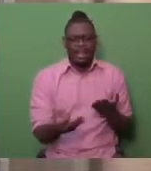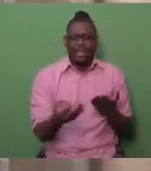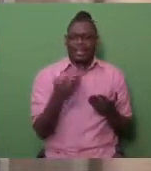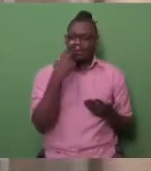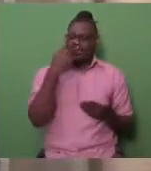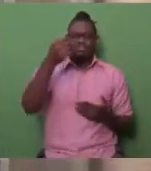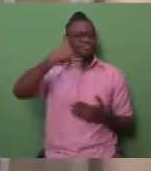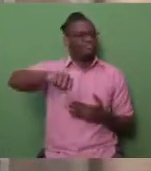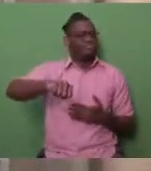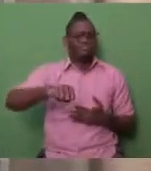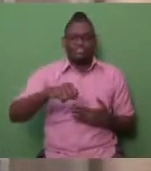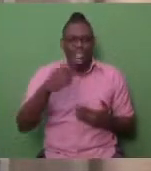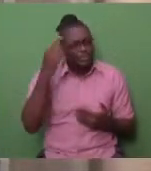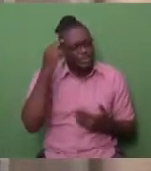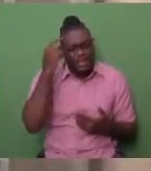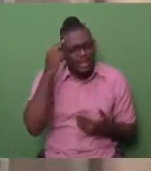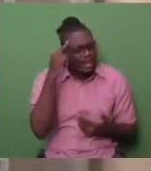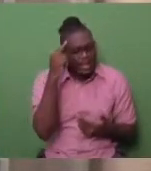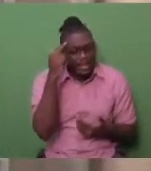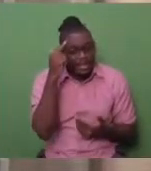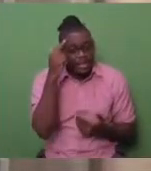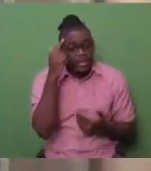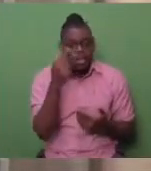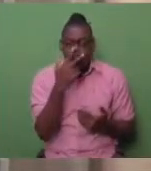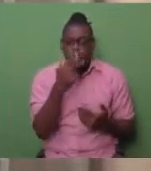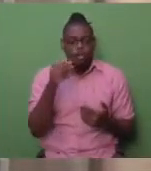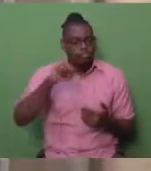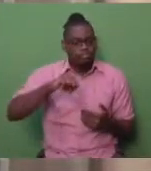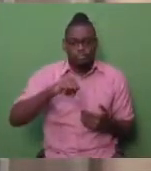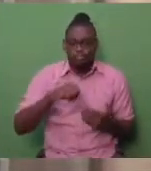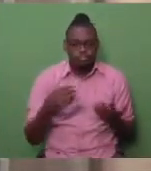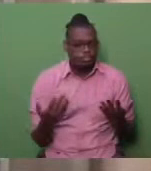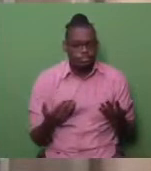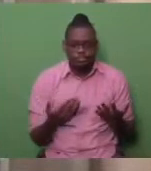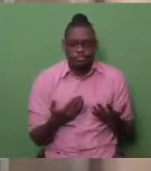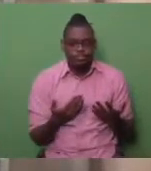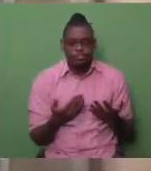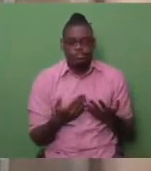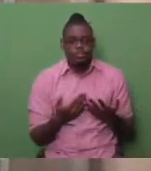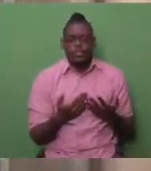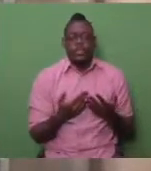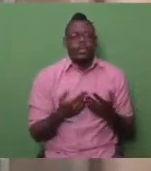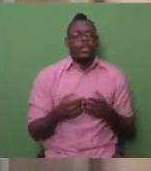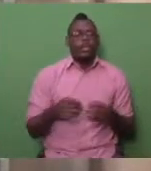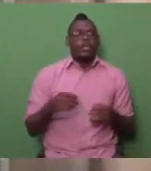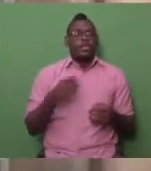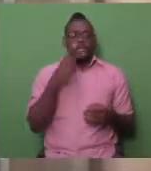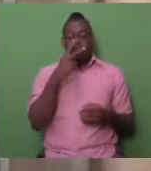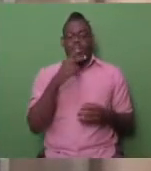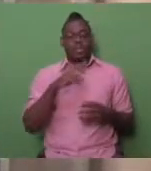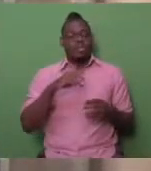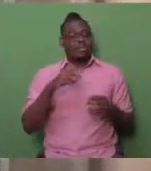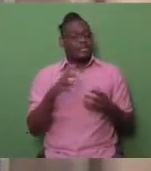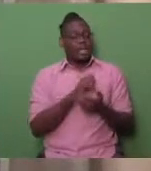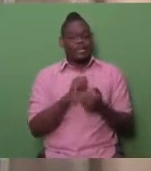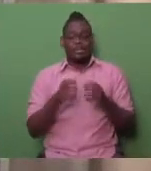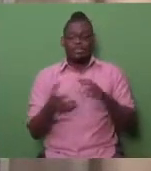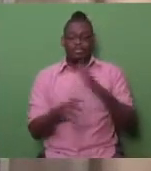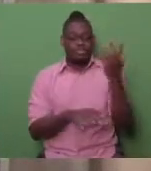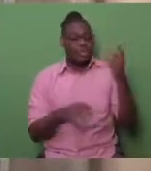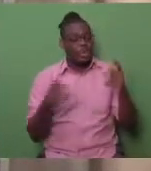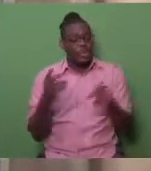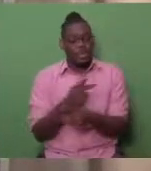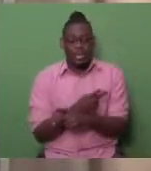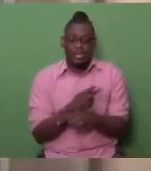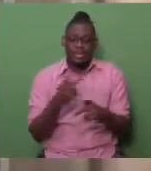zones are a conceptual disaster and will be worse in practice. We shudder to think of the chaos that it